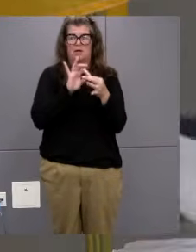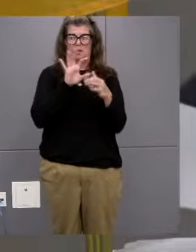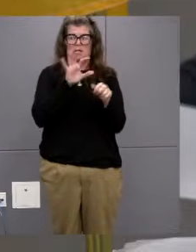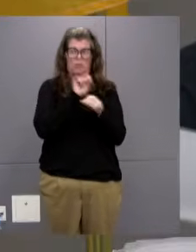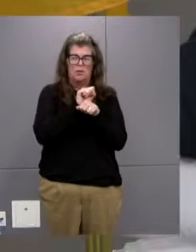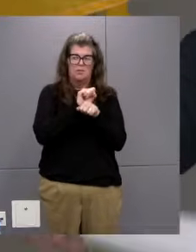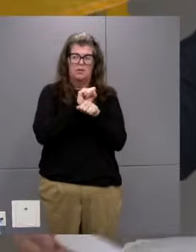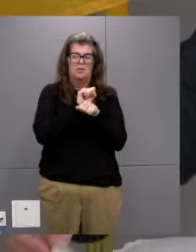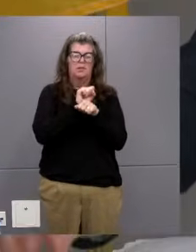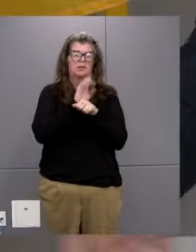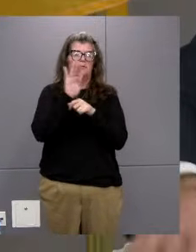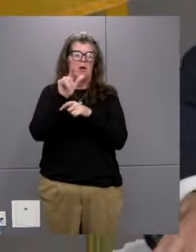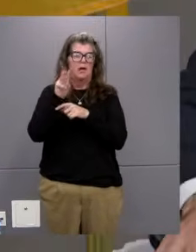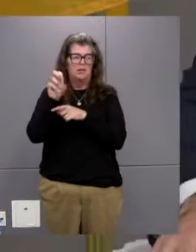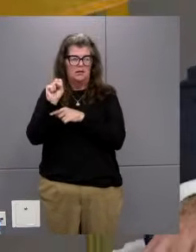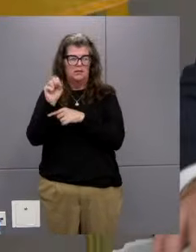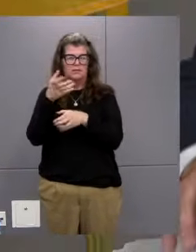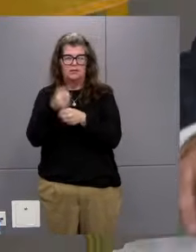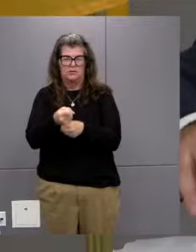trust.